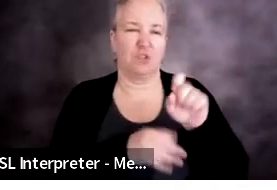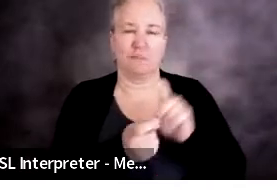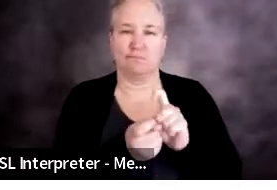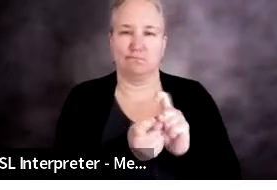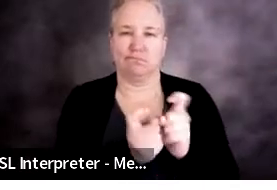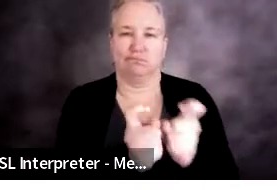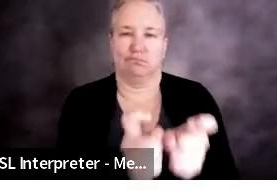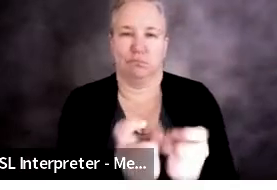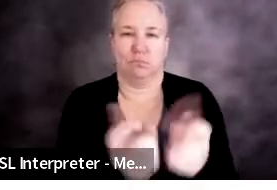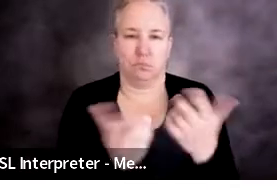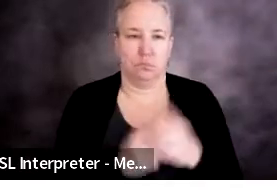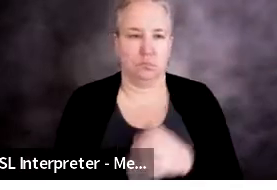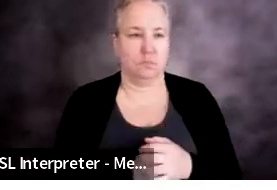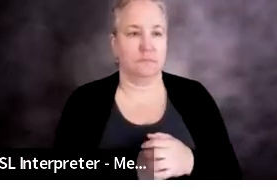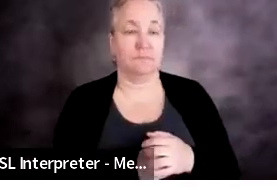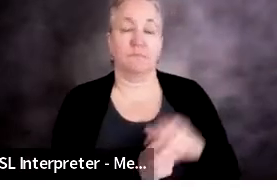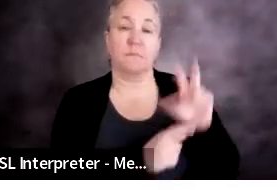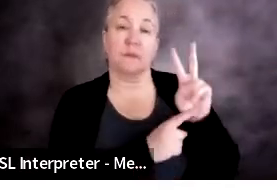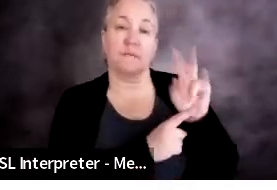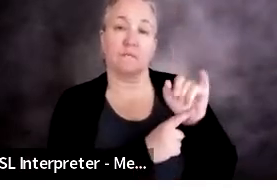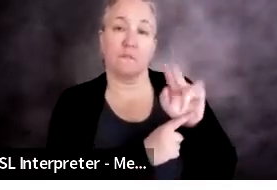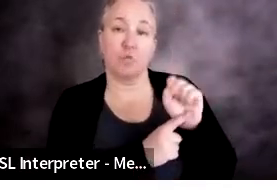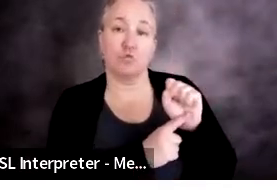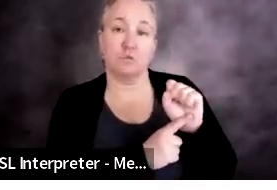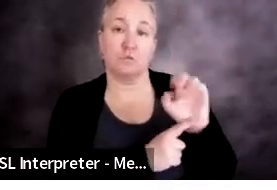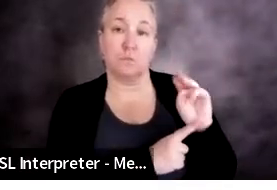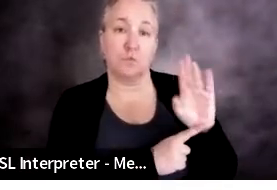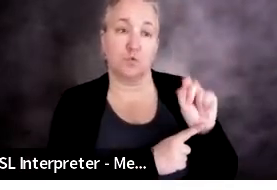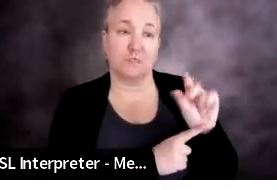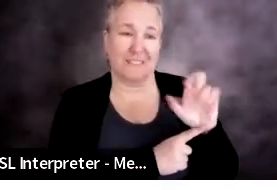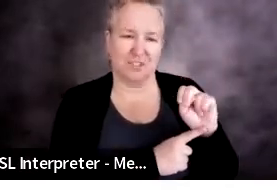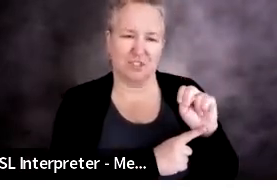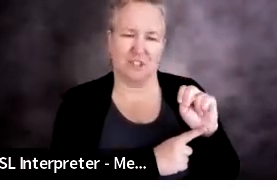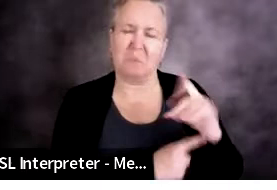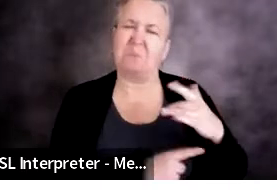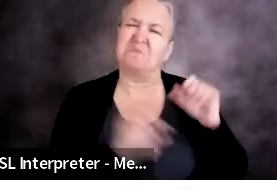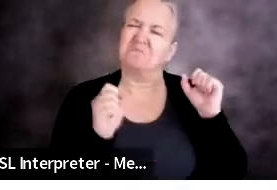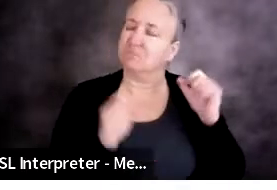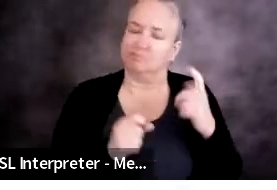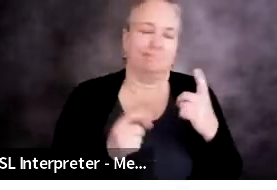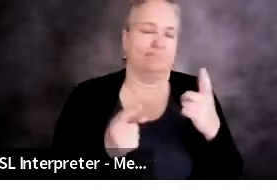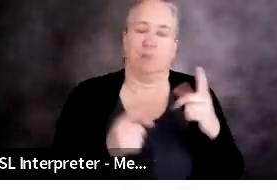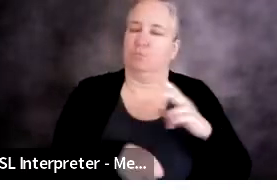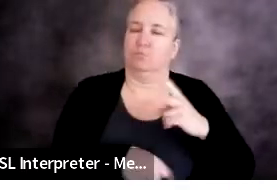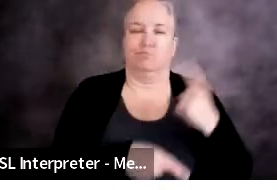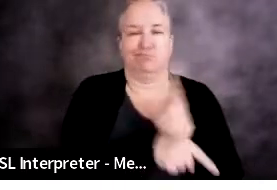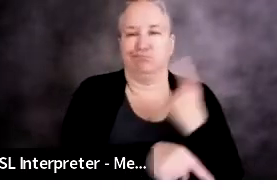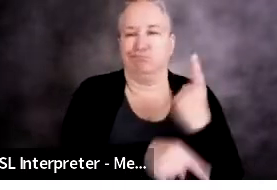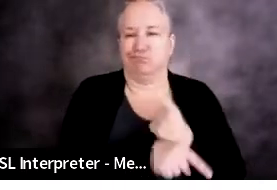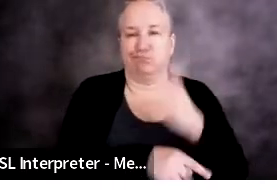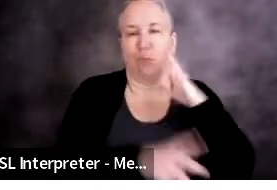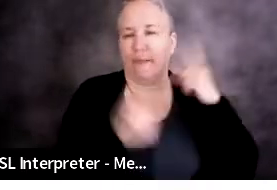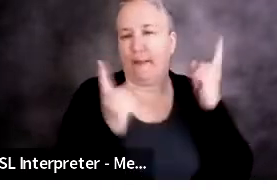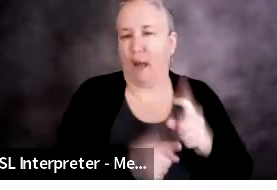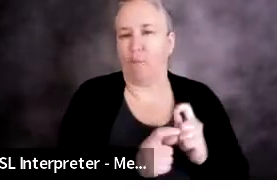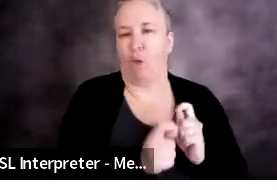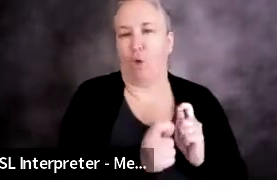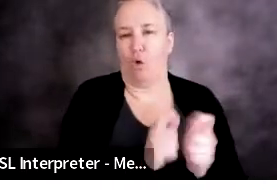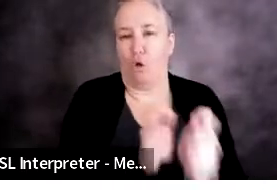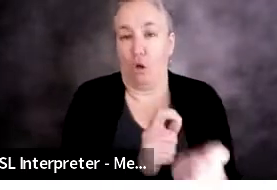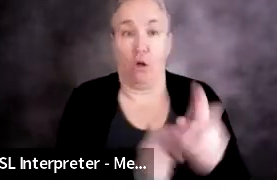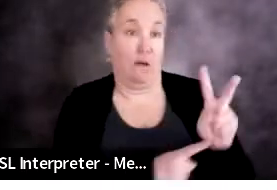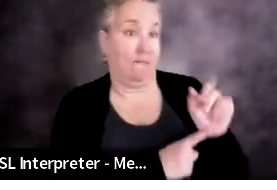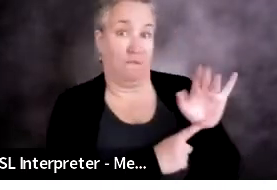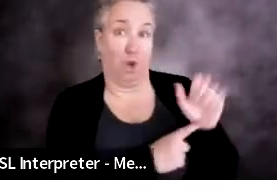So virus mutations is normal and expected. In order for a virus to survive, they